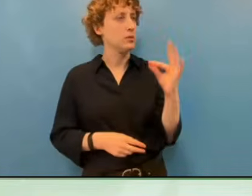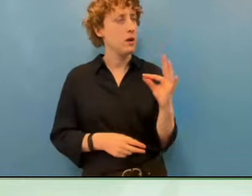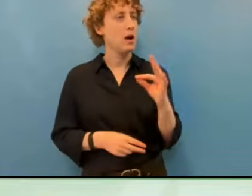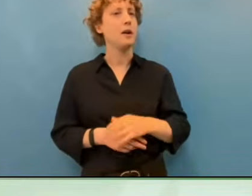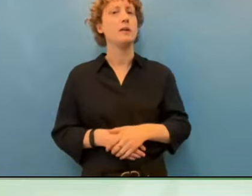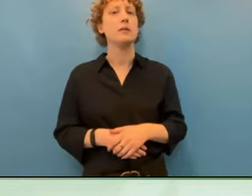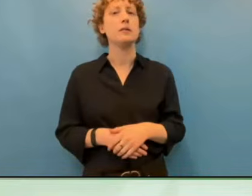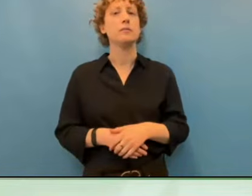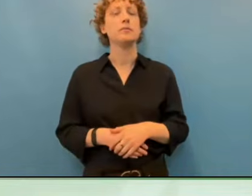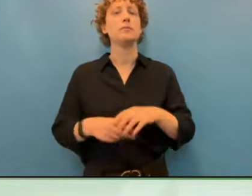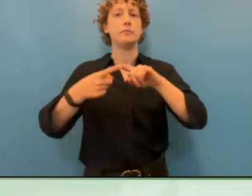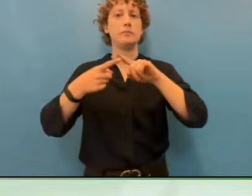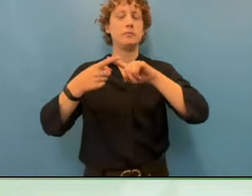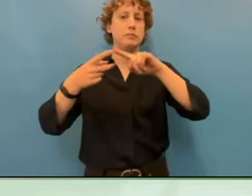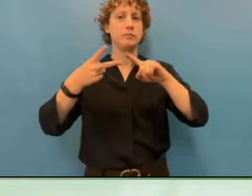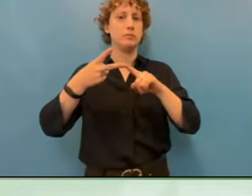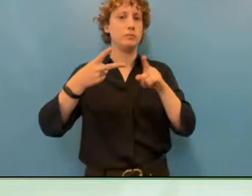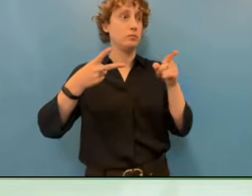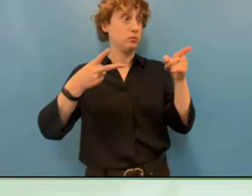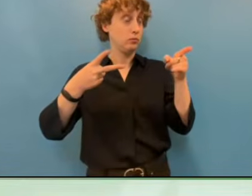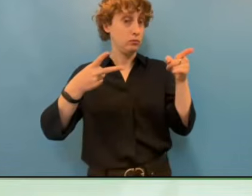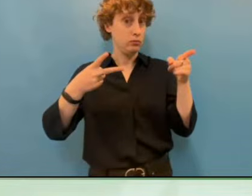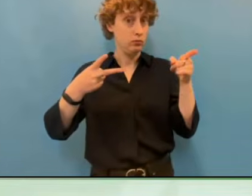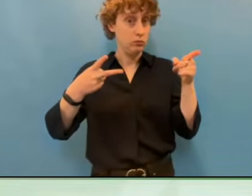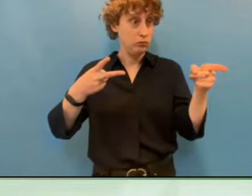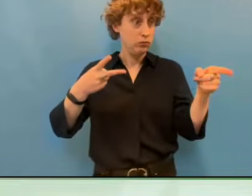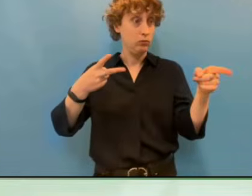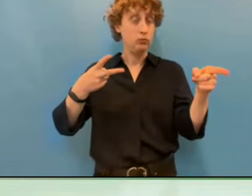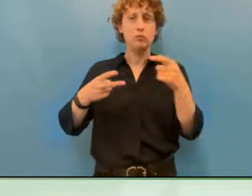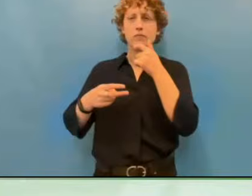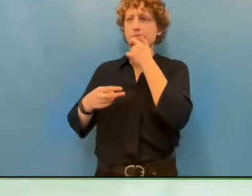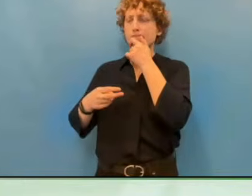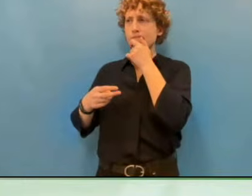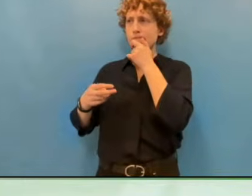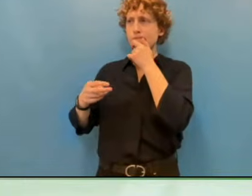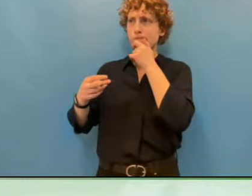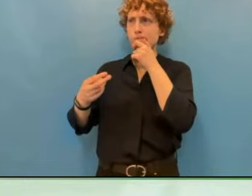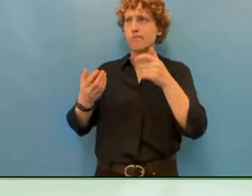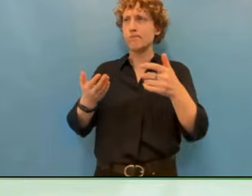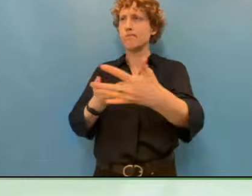ensure that actually the lived experience was meaningfully captured